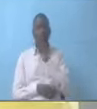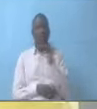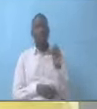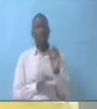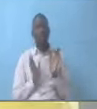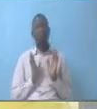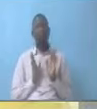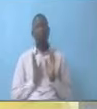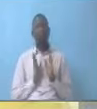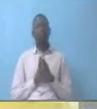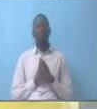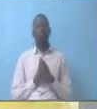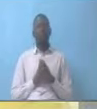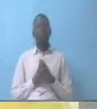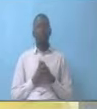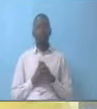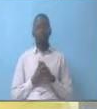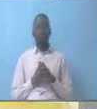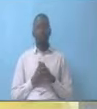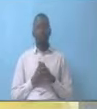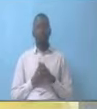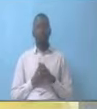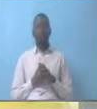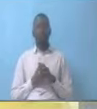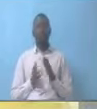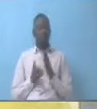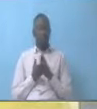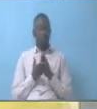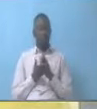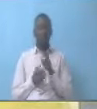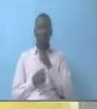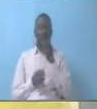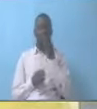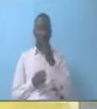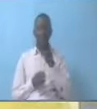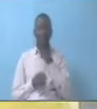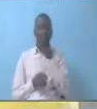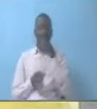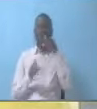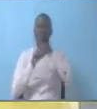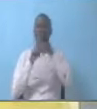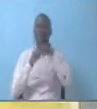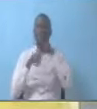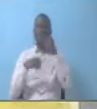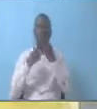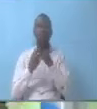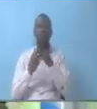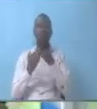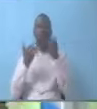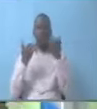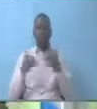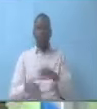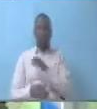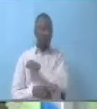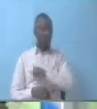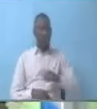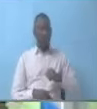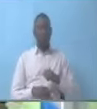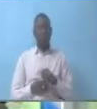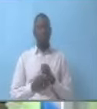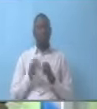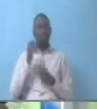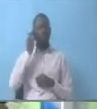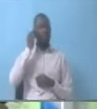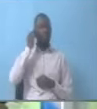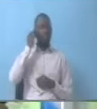Certainly, there is no suggestion or allegation that you are part of it. Just to make it clear, because the